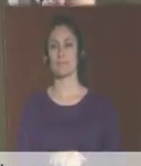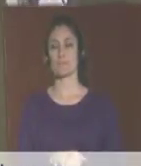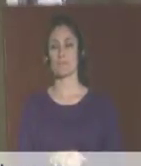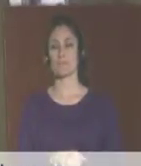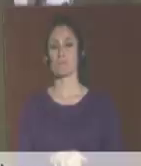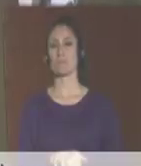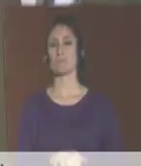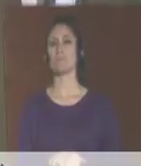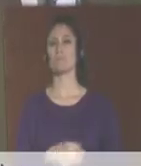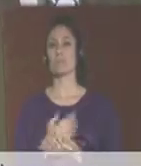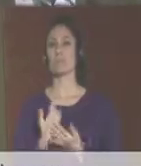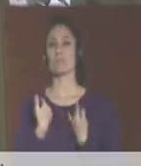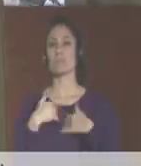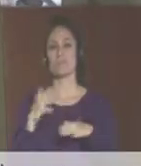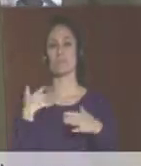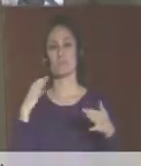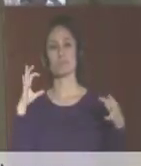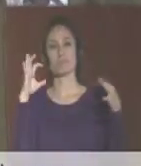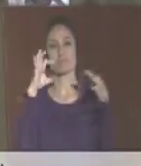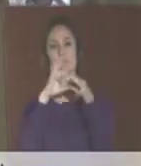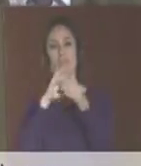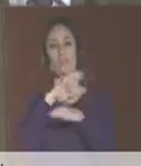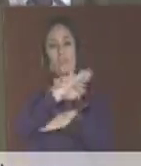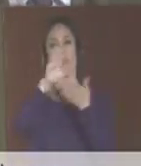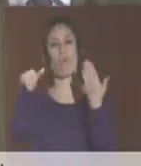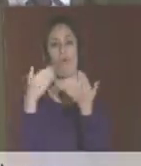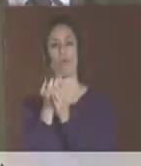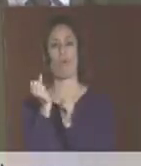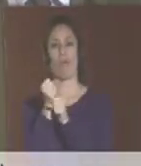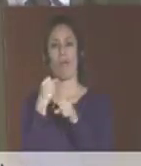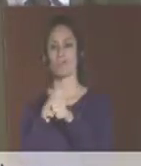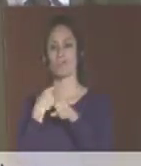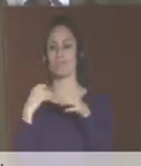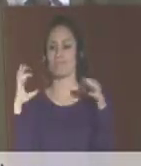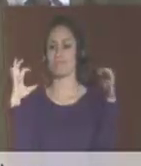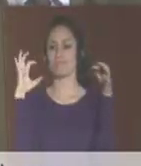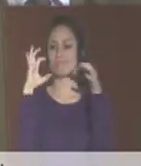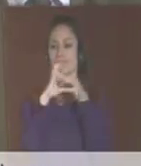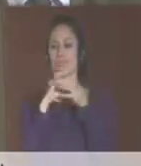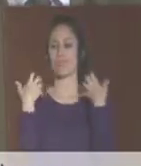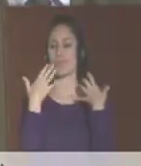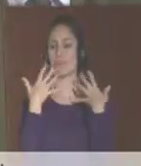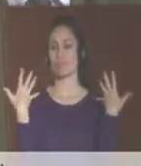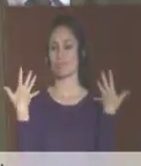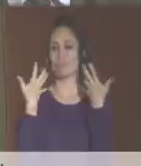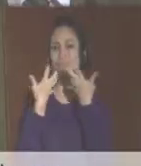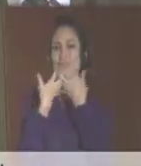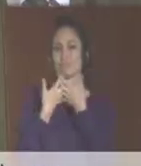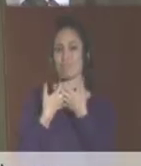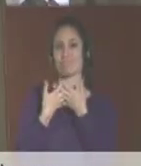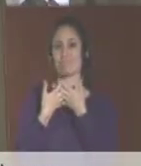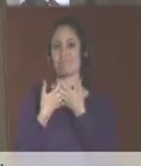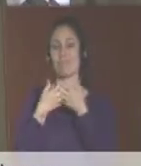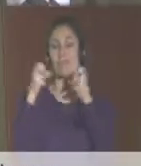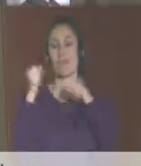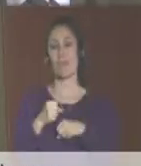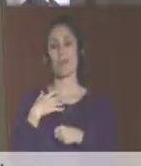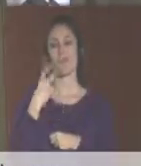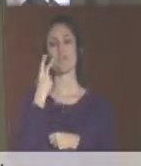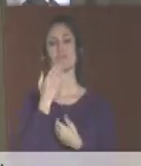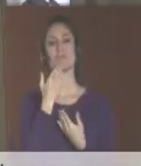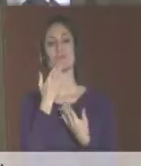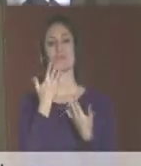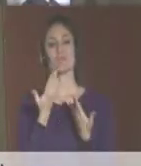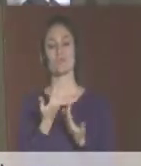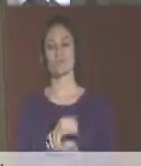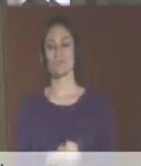what's local, what's central, we find a synergy. And in this synergy, we're all acting in the same